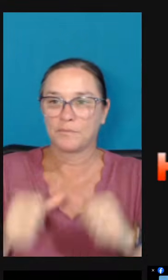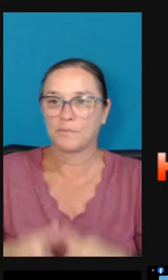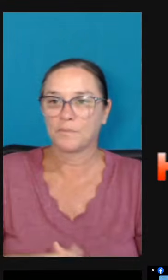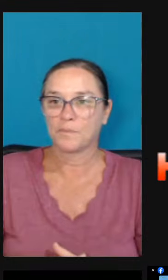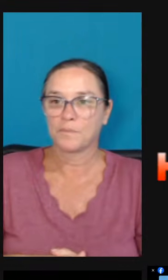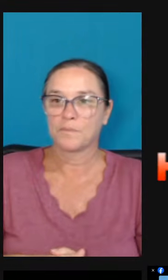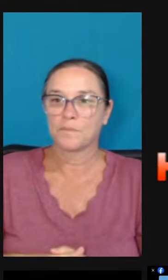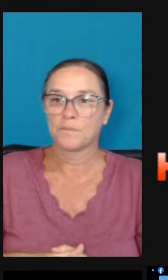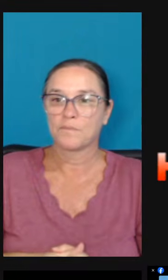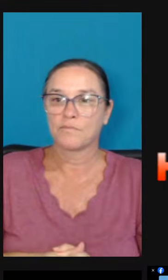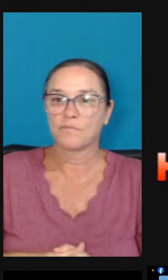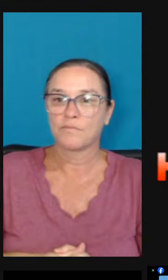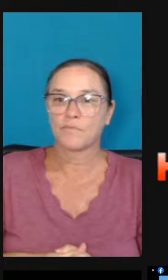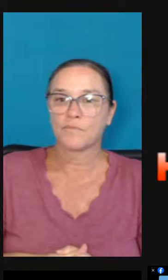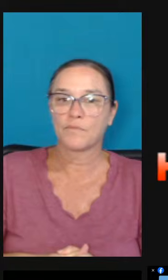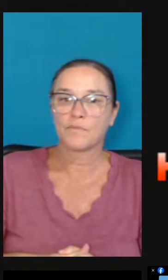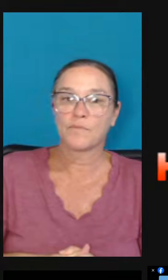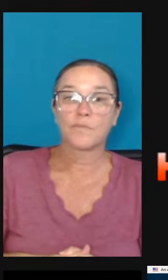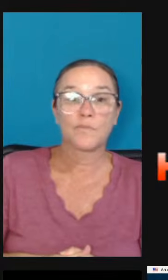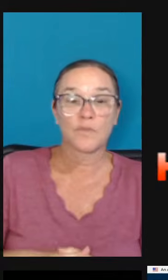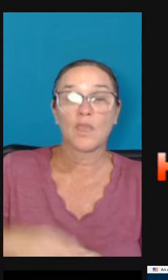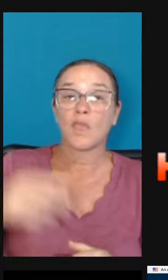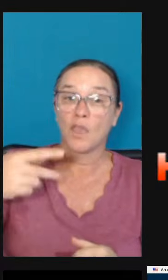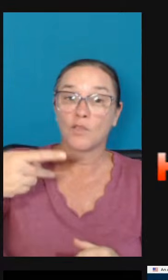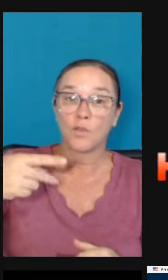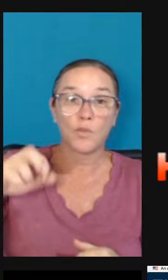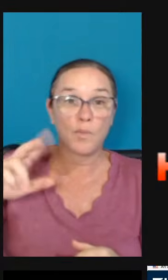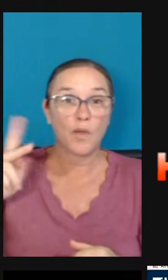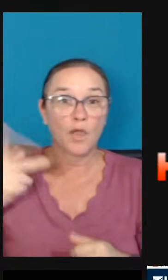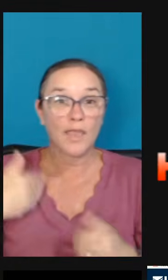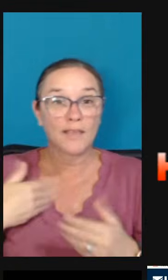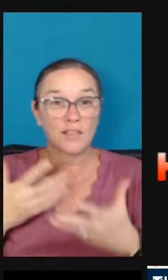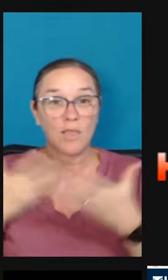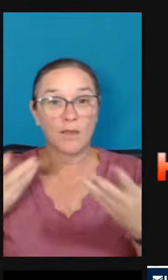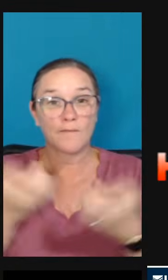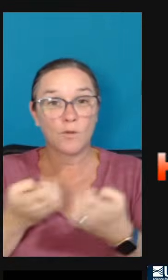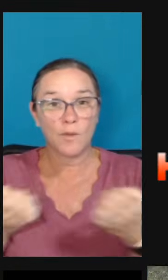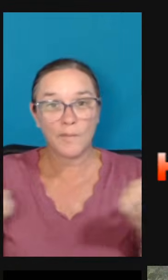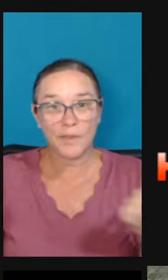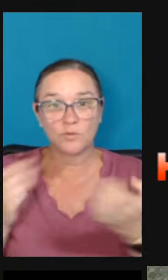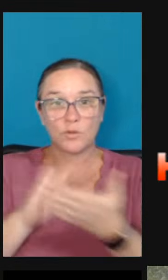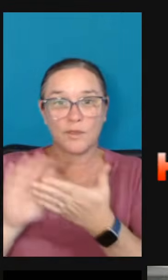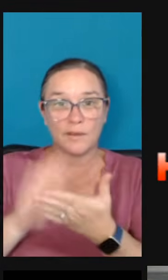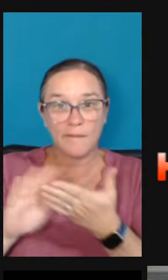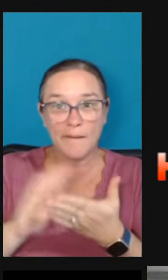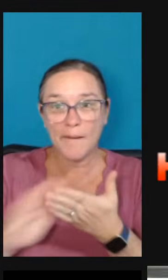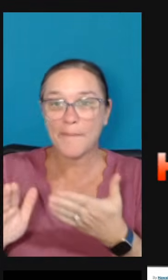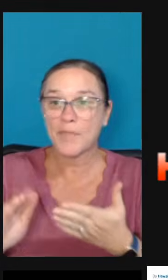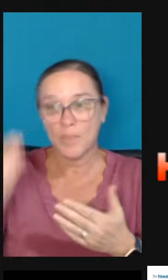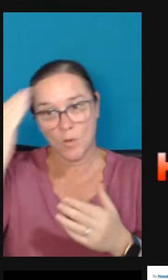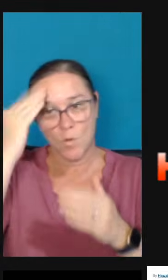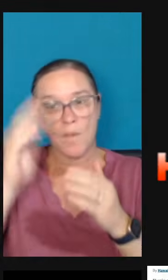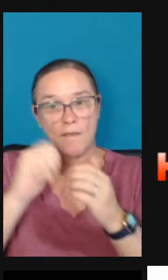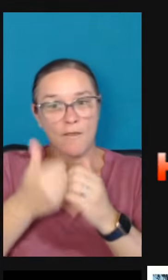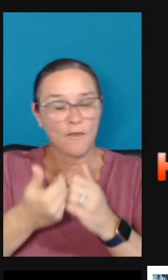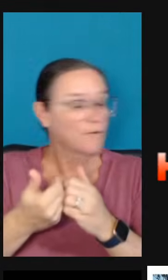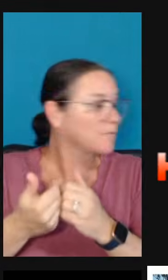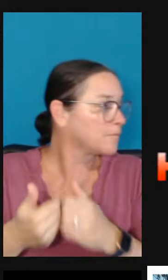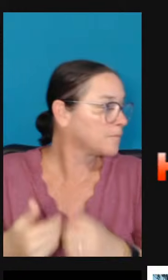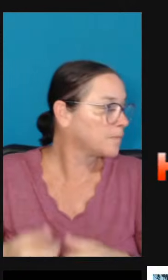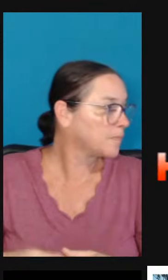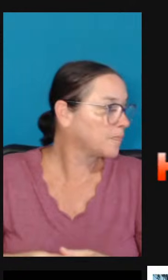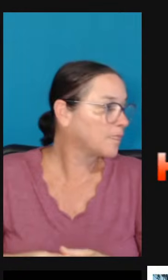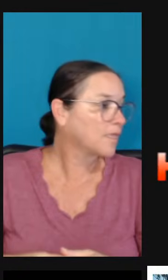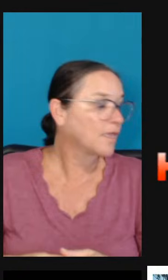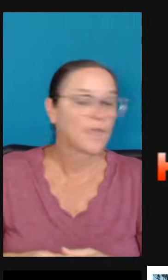Yeah, so the park has that equipment to clean up, has some know-how, and so here's how they're going about doing